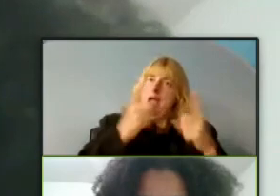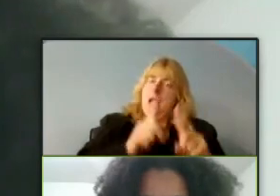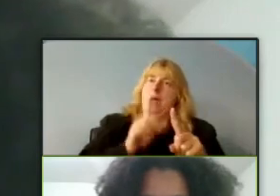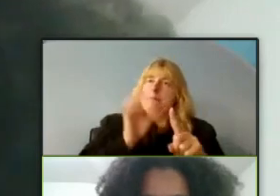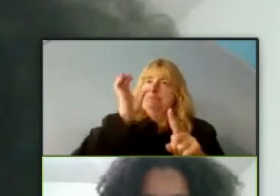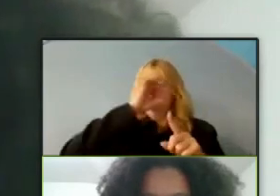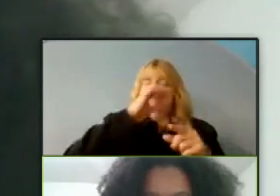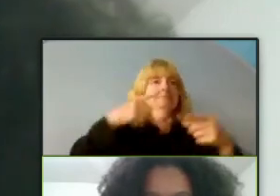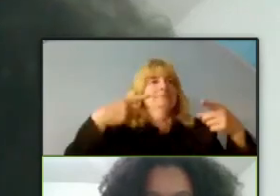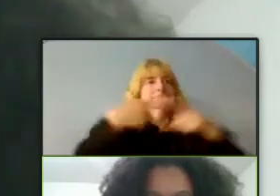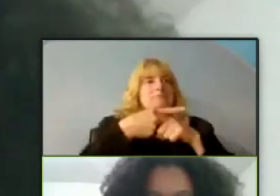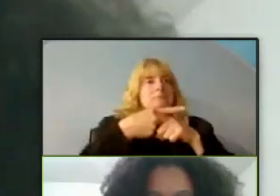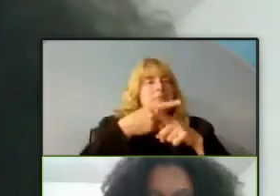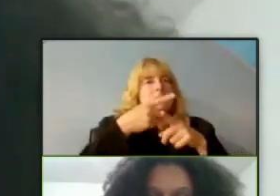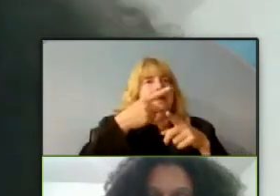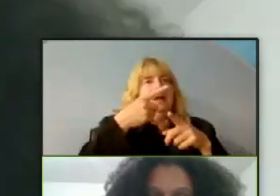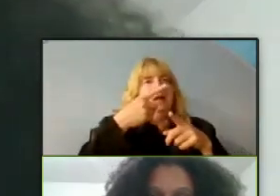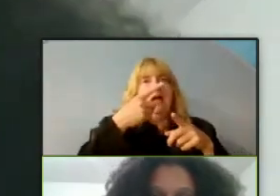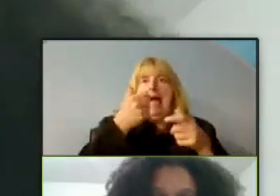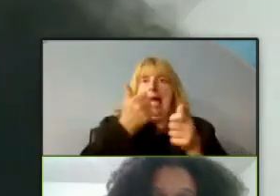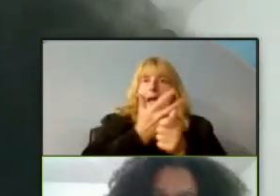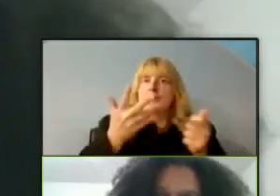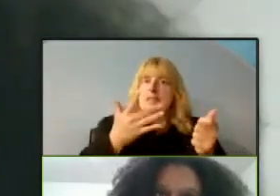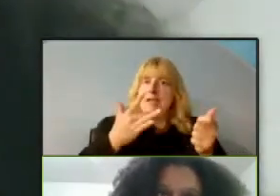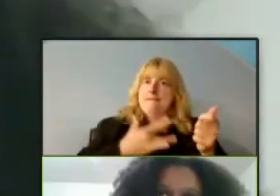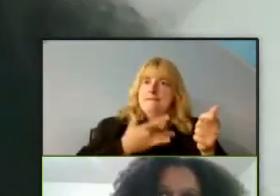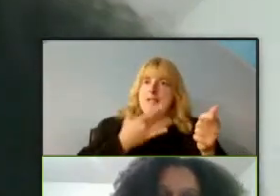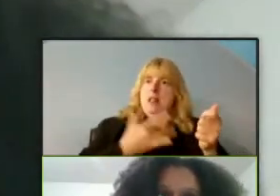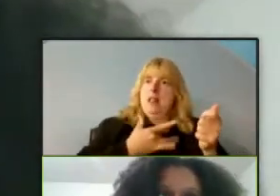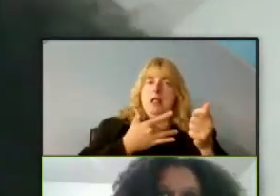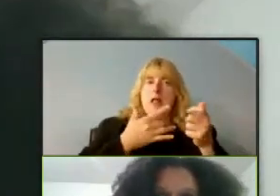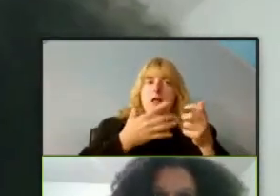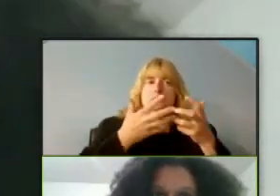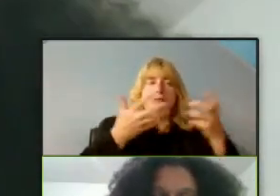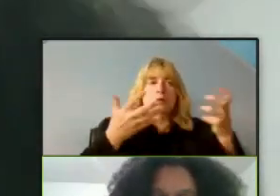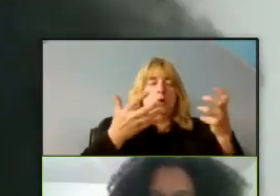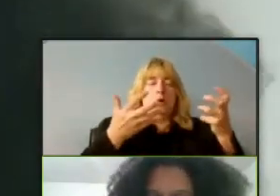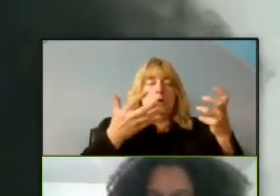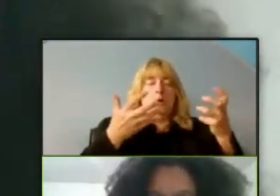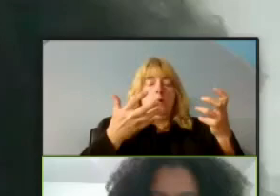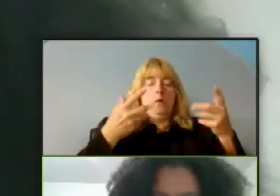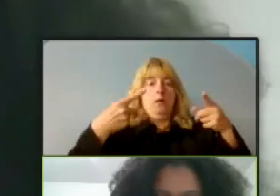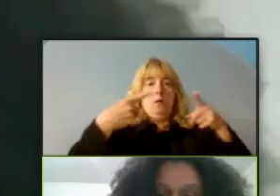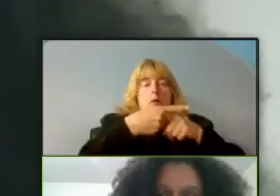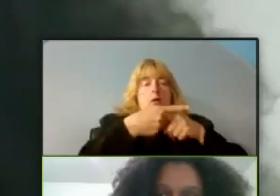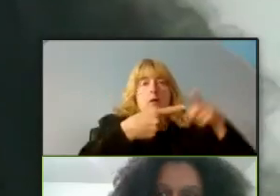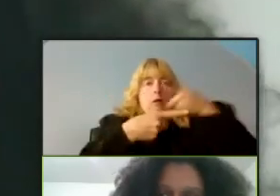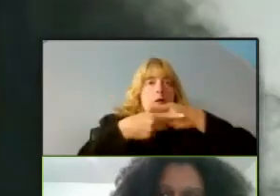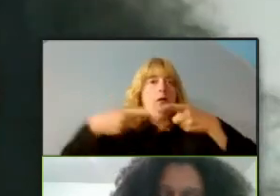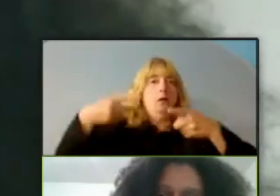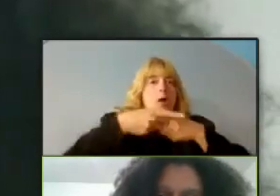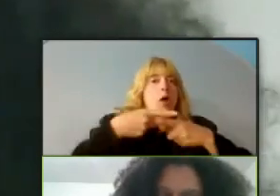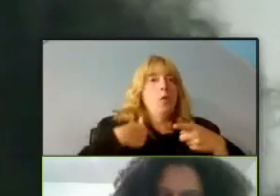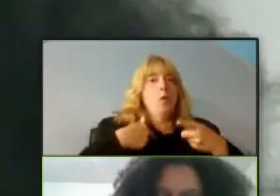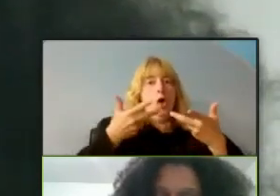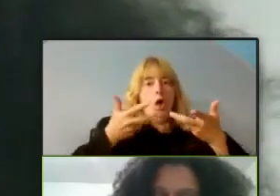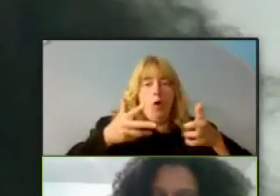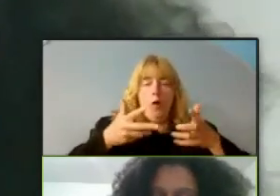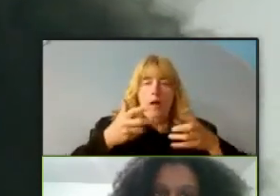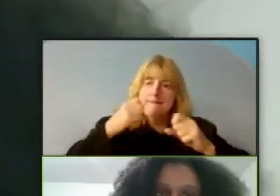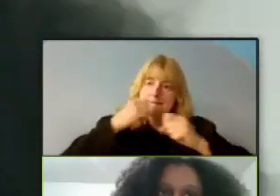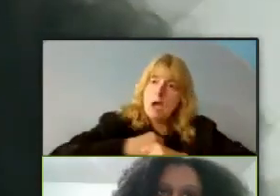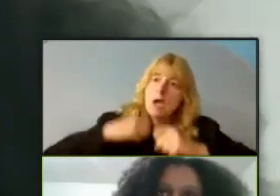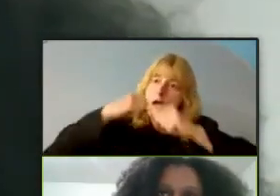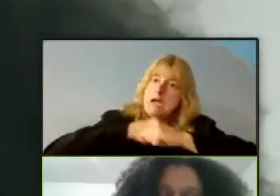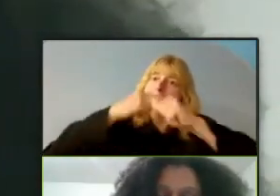right? Everything feels so compounded. We were already fighting so hard to